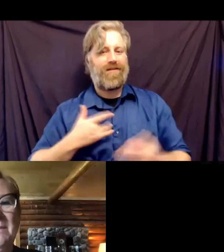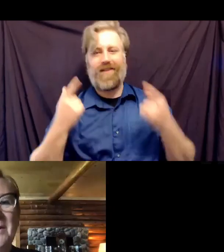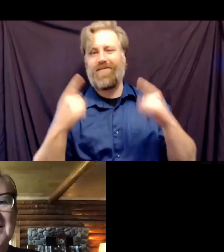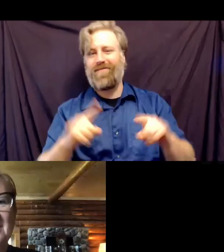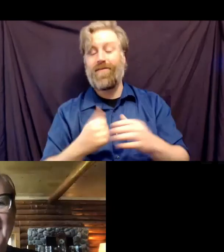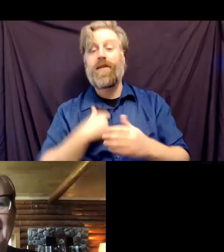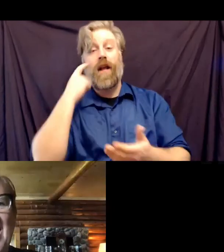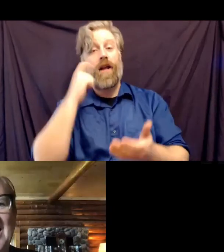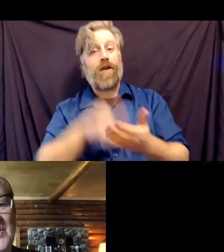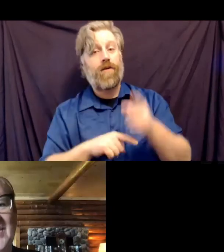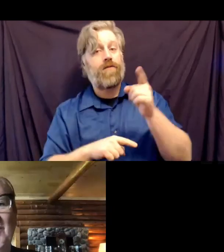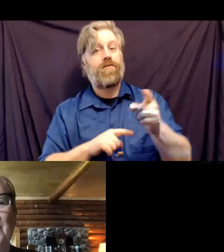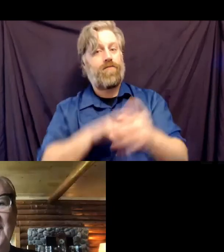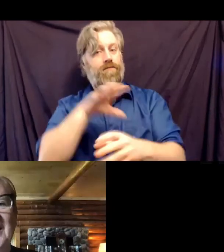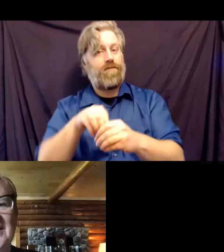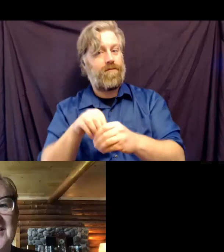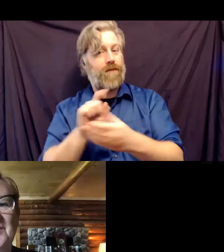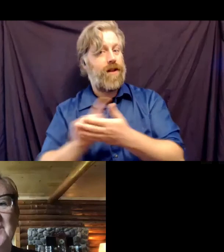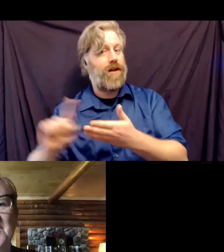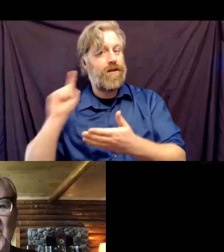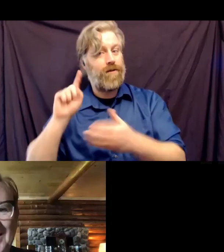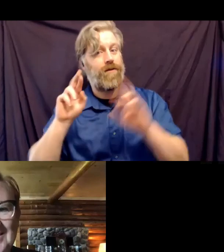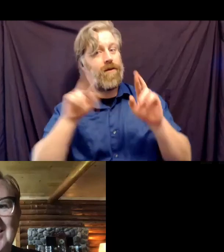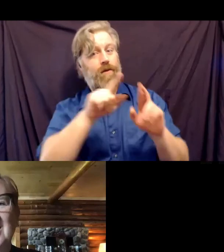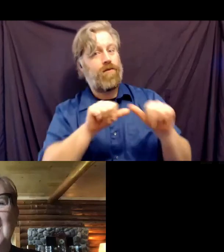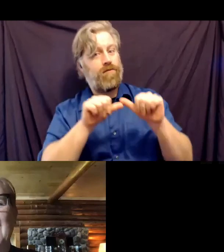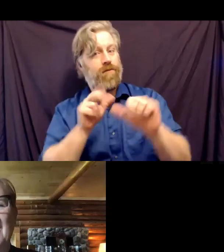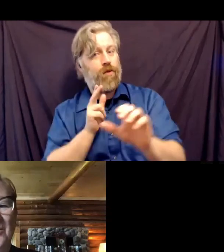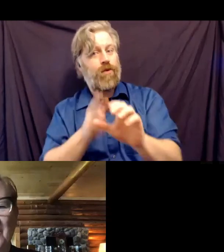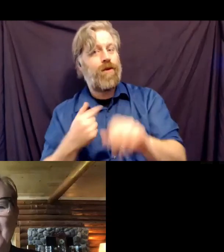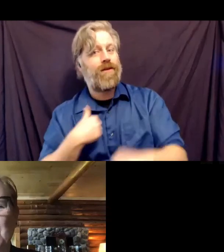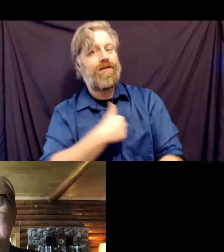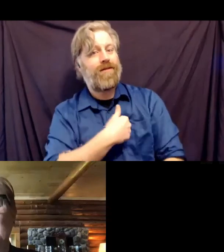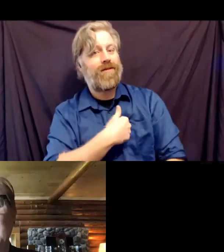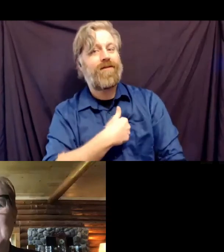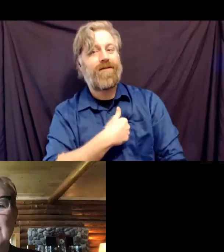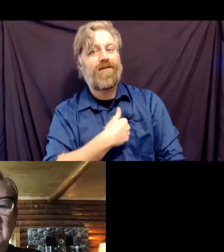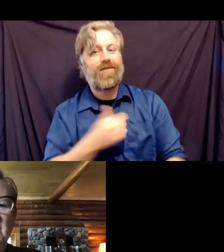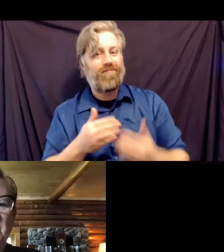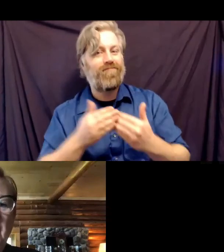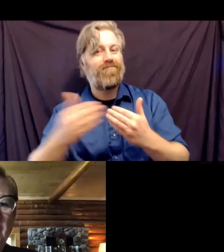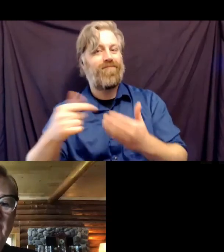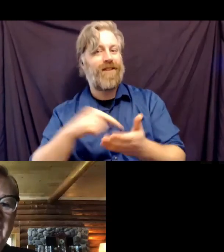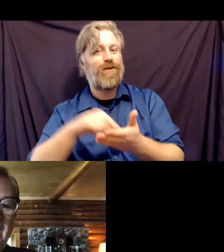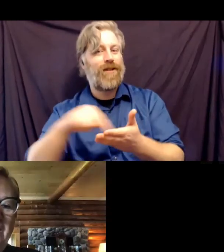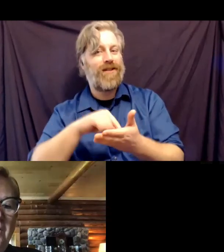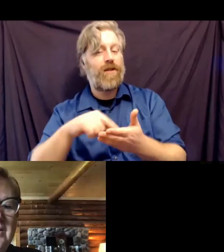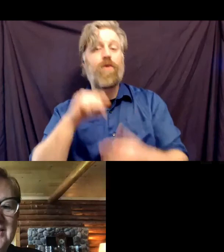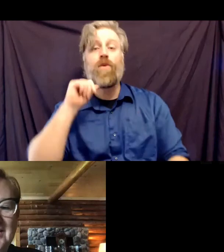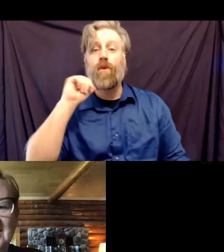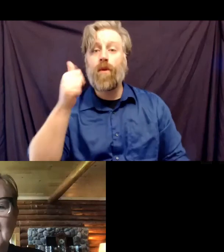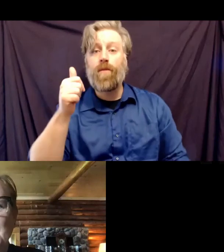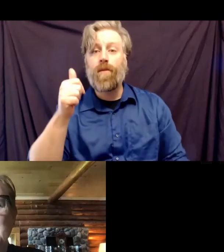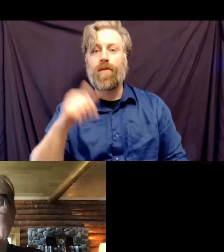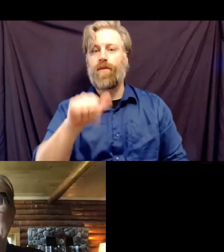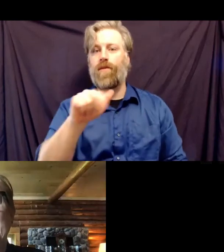you've been participating last week. I hope you can continue to join us throughout the rest of the week. Tomorrow we have